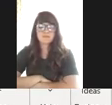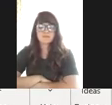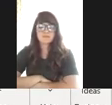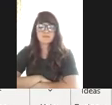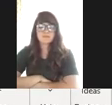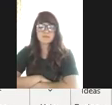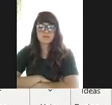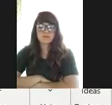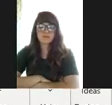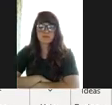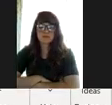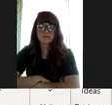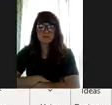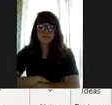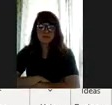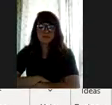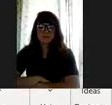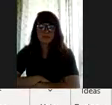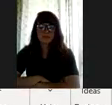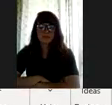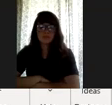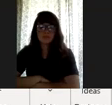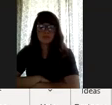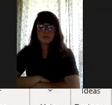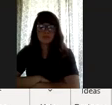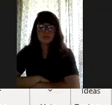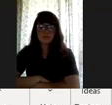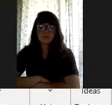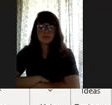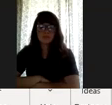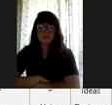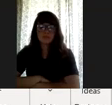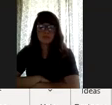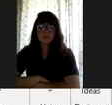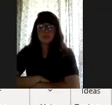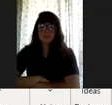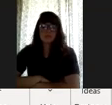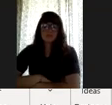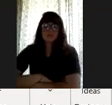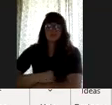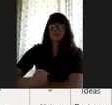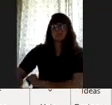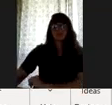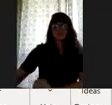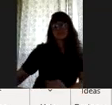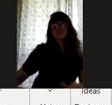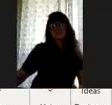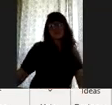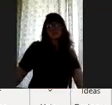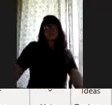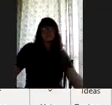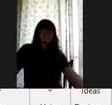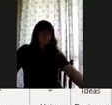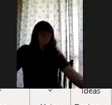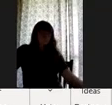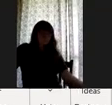or if you want to put it in experience and then talk about how the rapture, if you believe in the rapture, is an experience